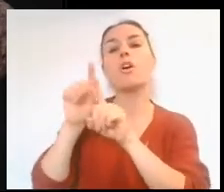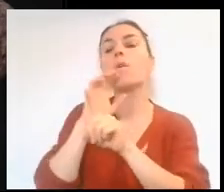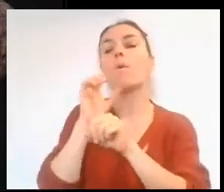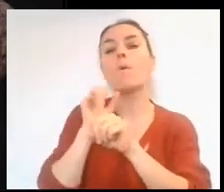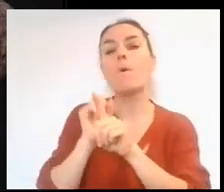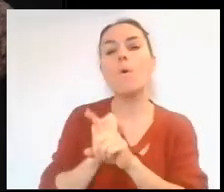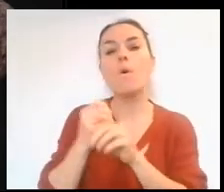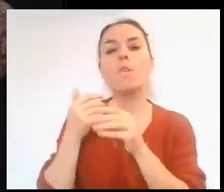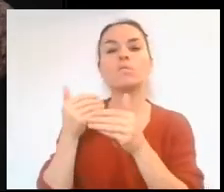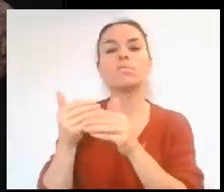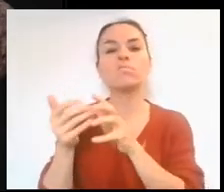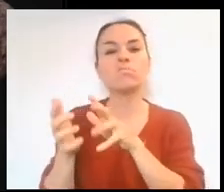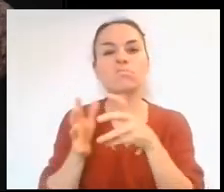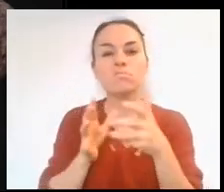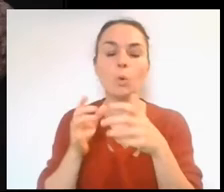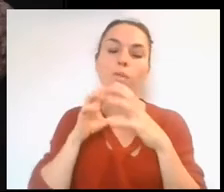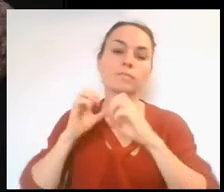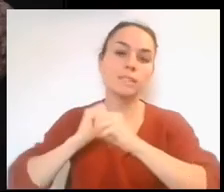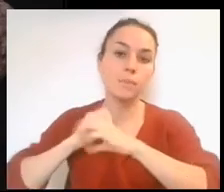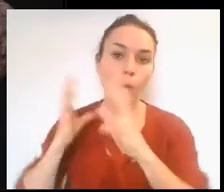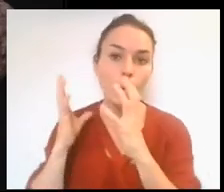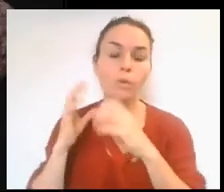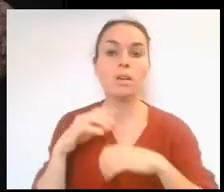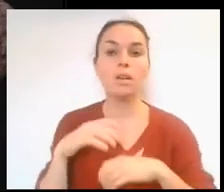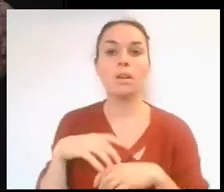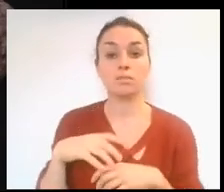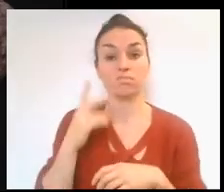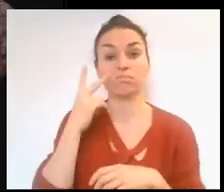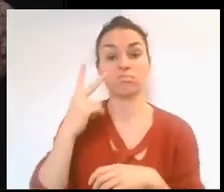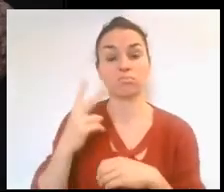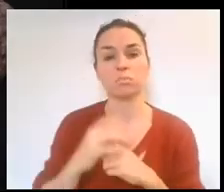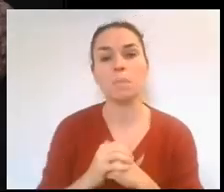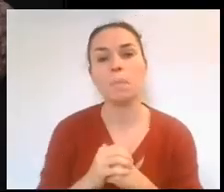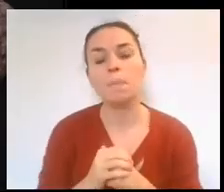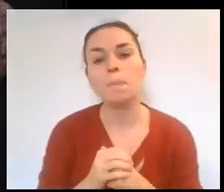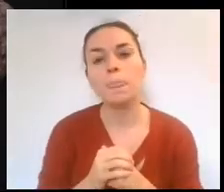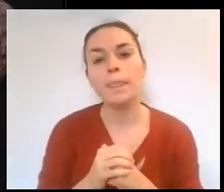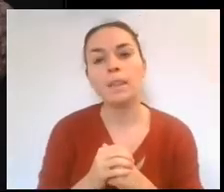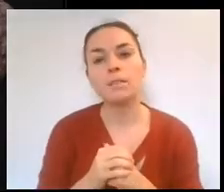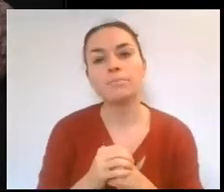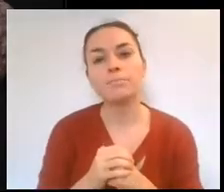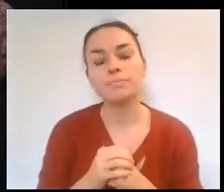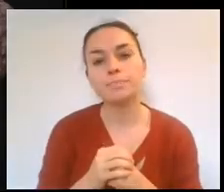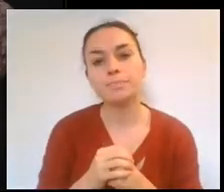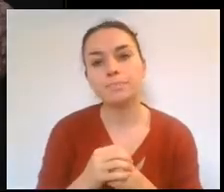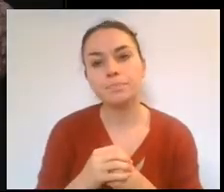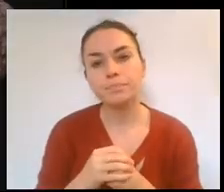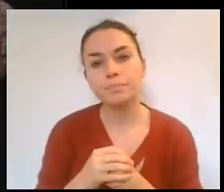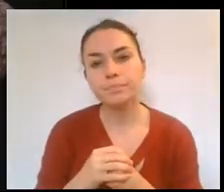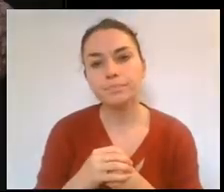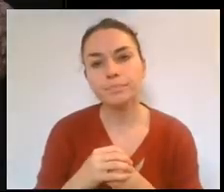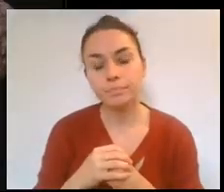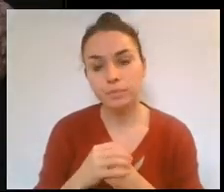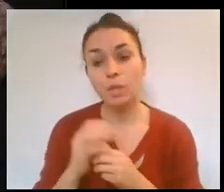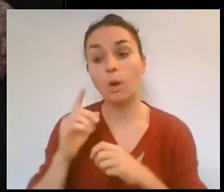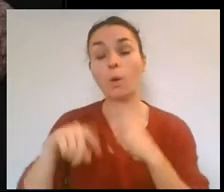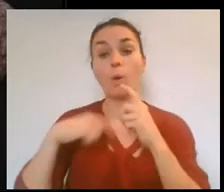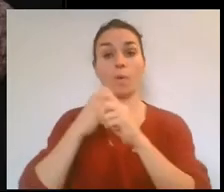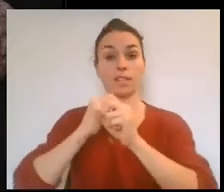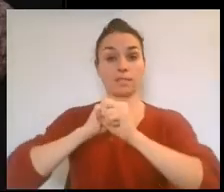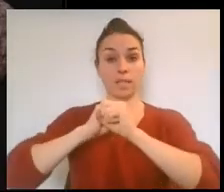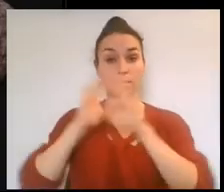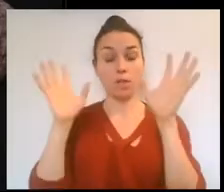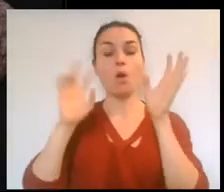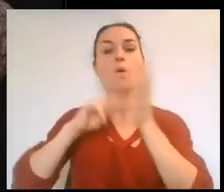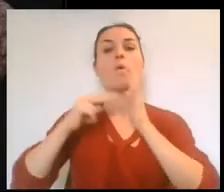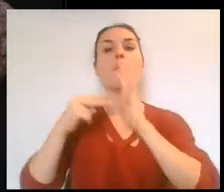basically exploded, gone into outburst and sent off parts of themselves into